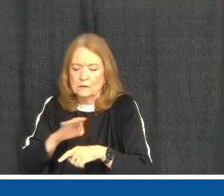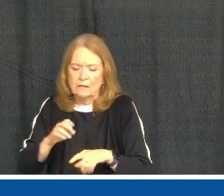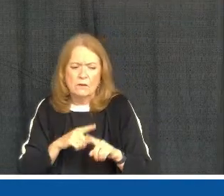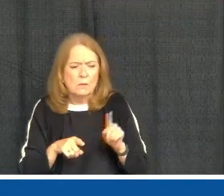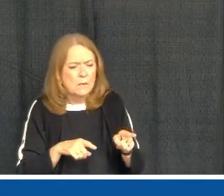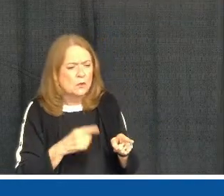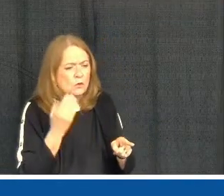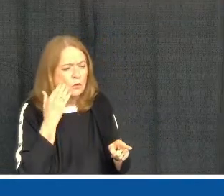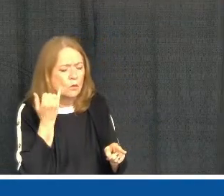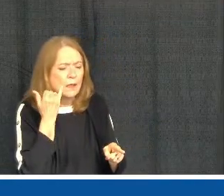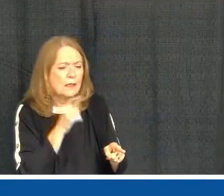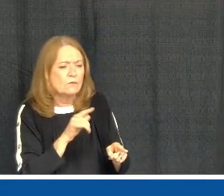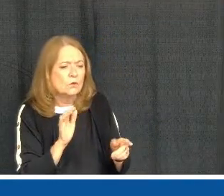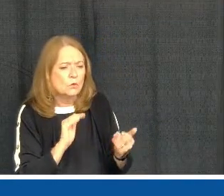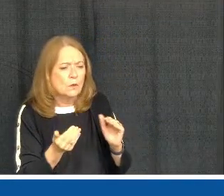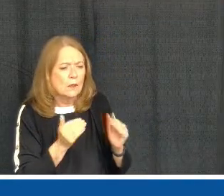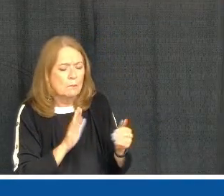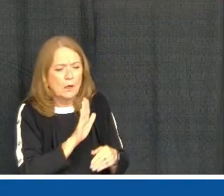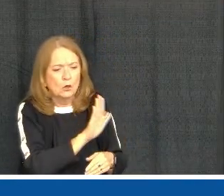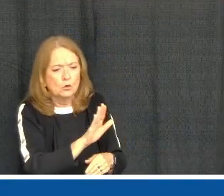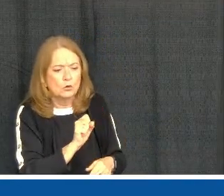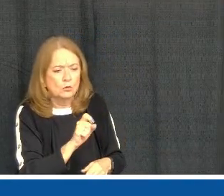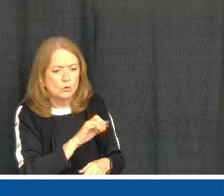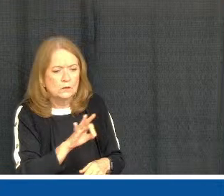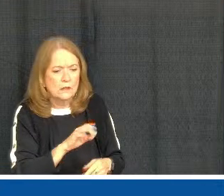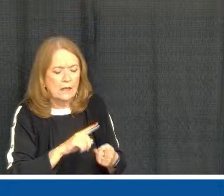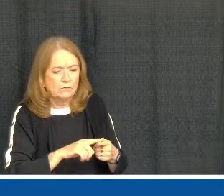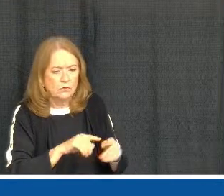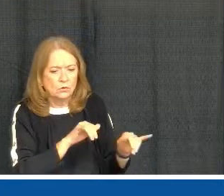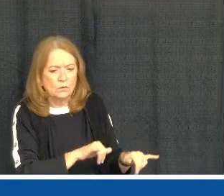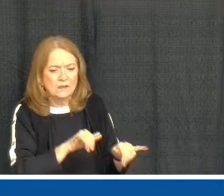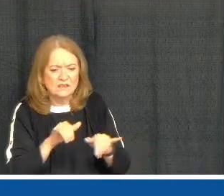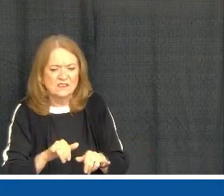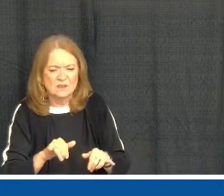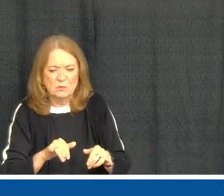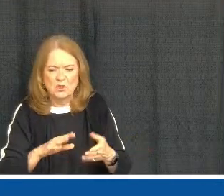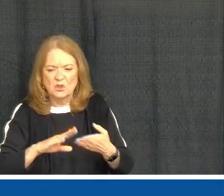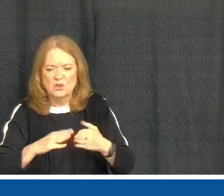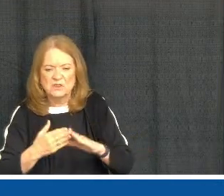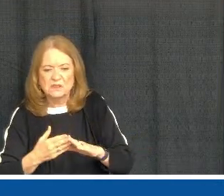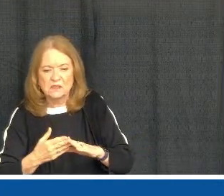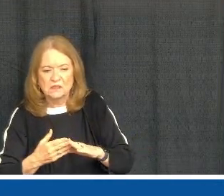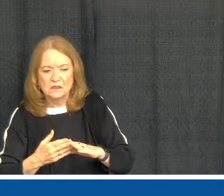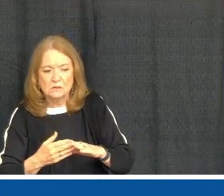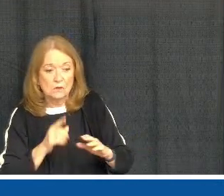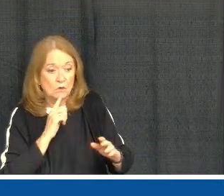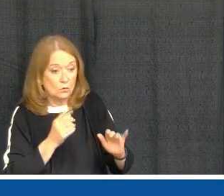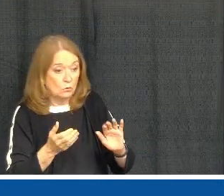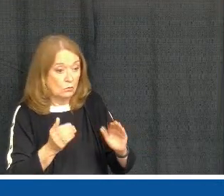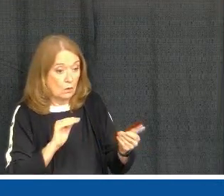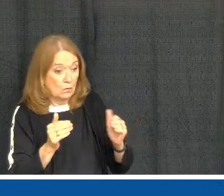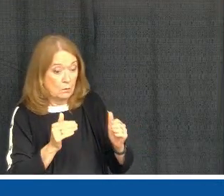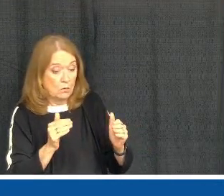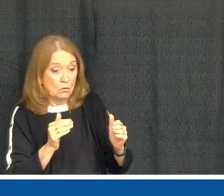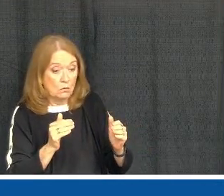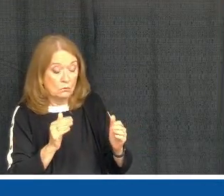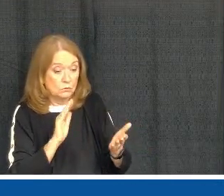like, if you compared your staffing to a similar size city, are you comparable? Are you